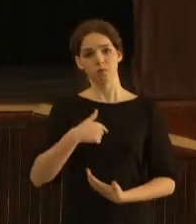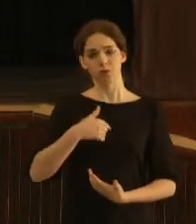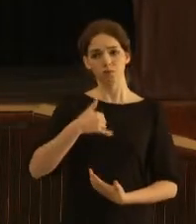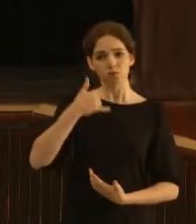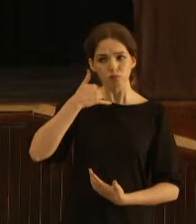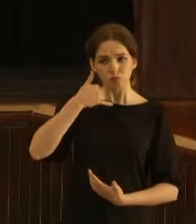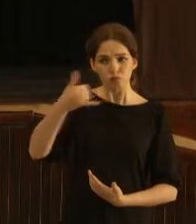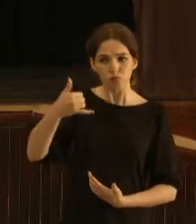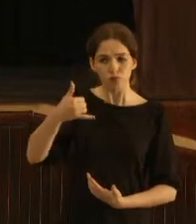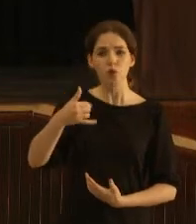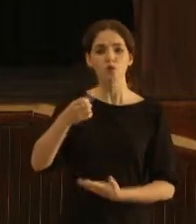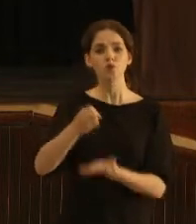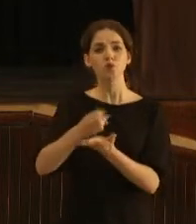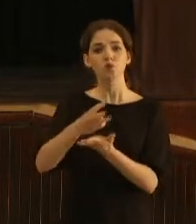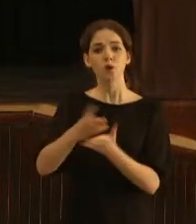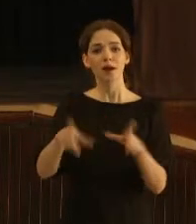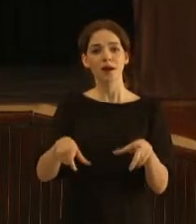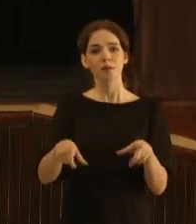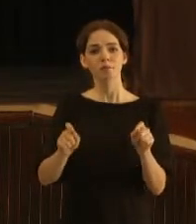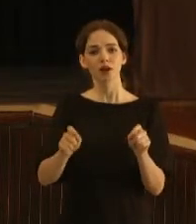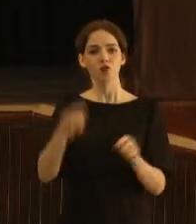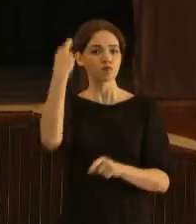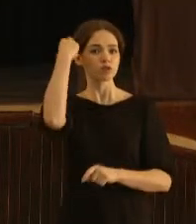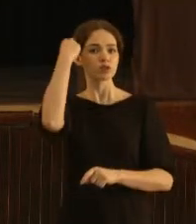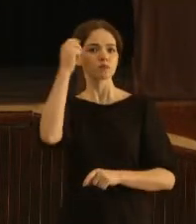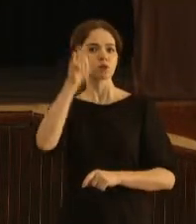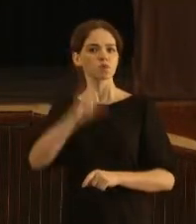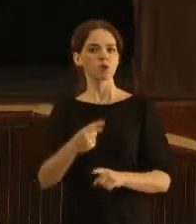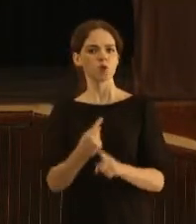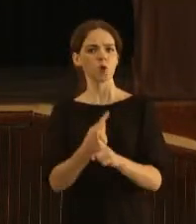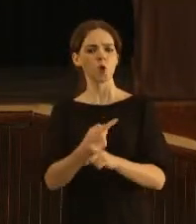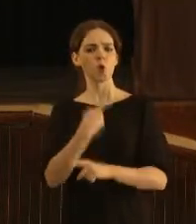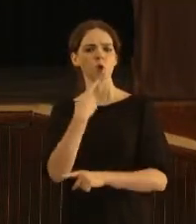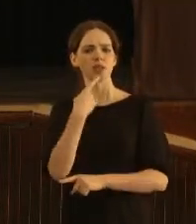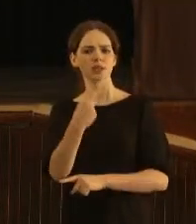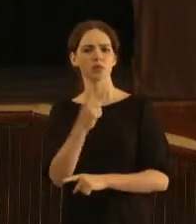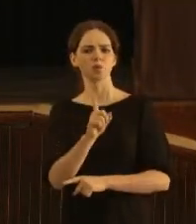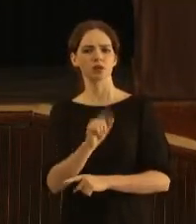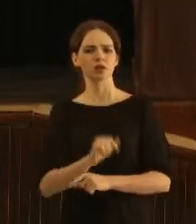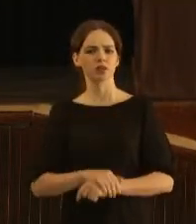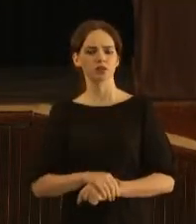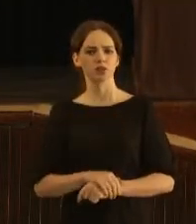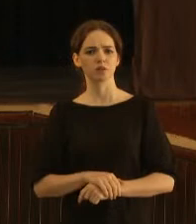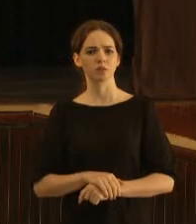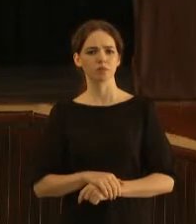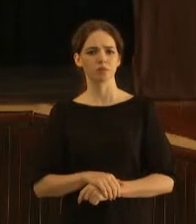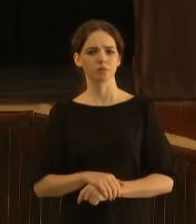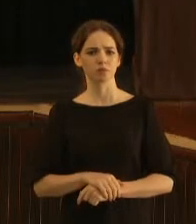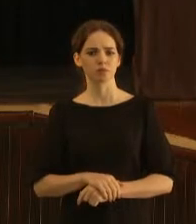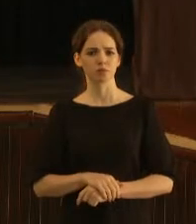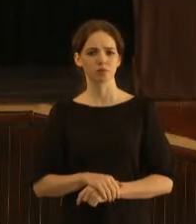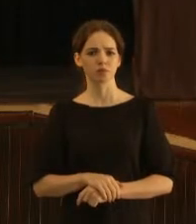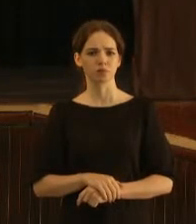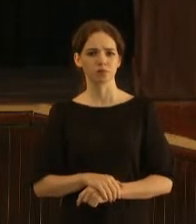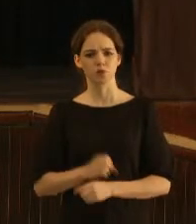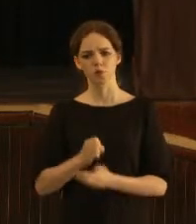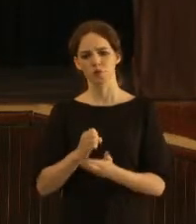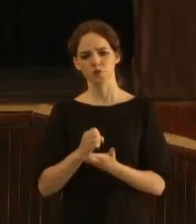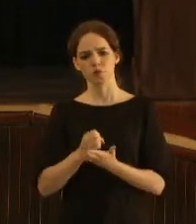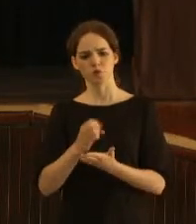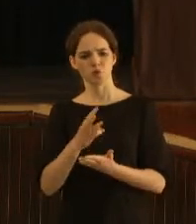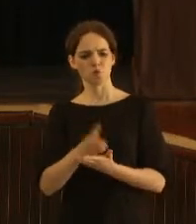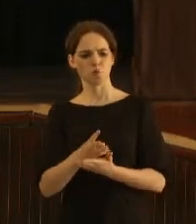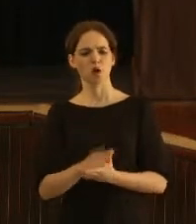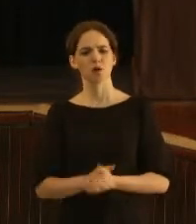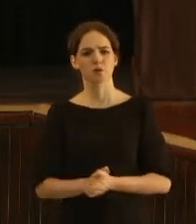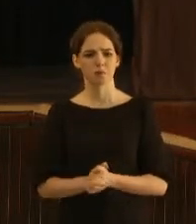in Cape Town, the receptionist het altyd gemaak asof sy die social worker is. So dit is 'n ander